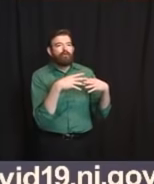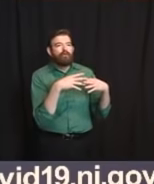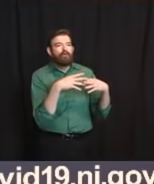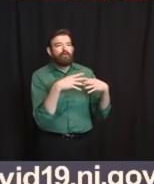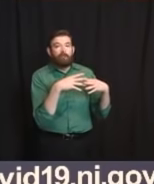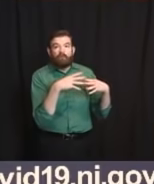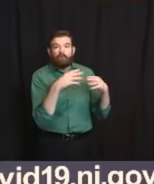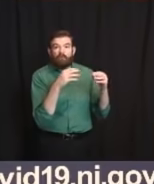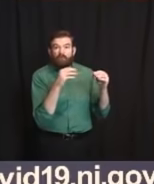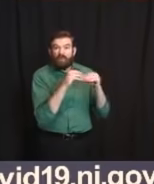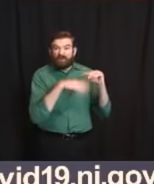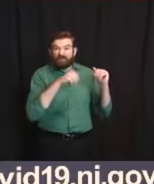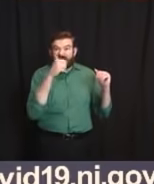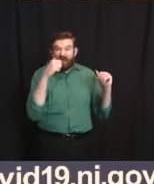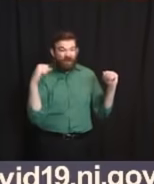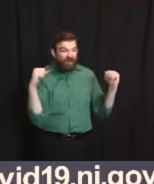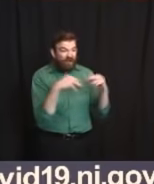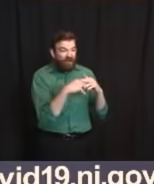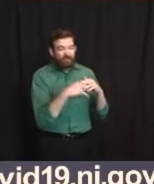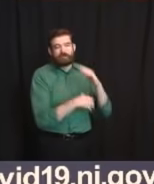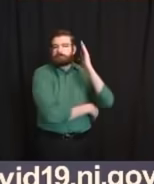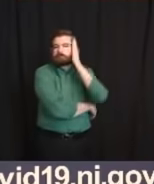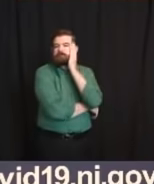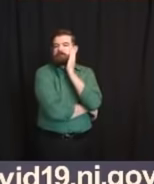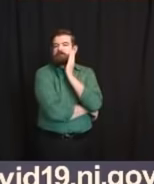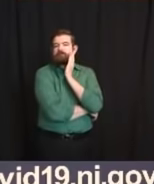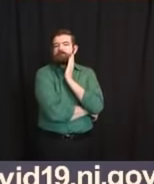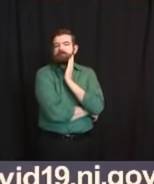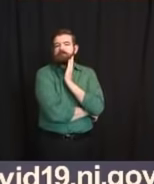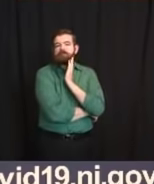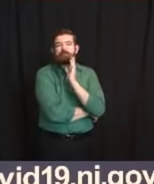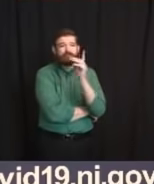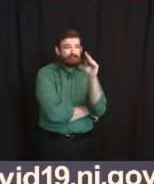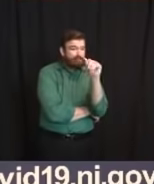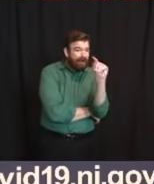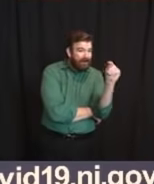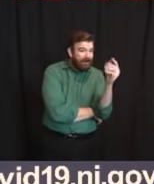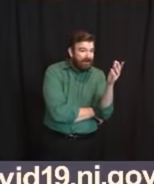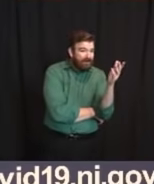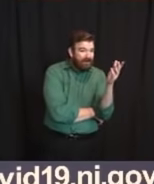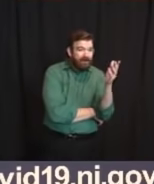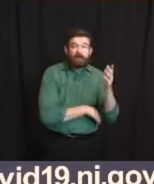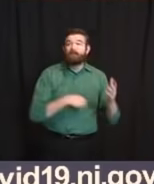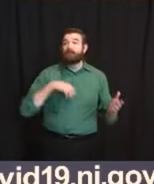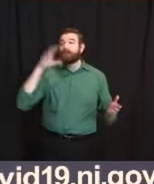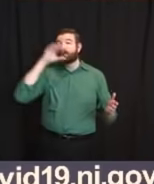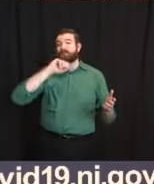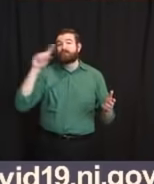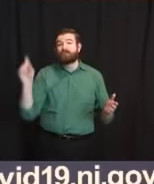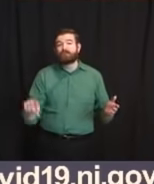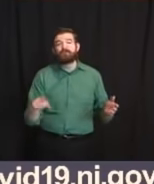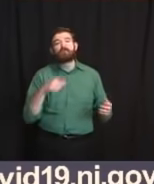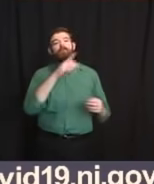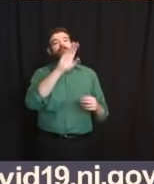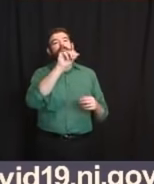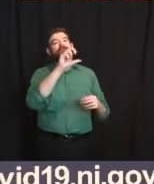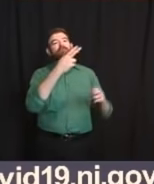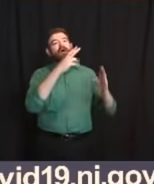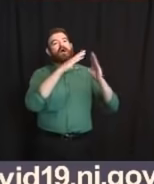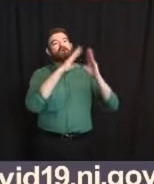reality, or what's your view on that, Matt? I apologize, I missed the... Sharing a shore house, is that the question with more than 10